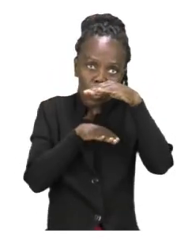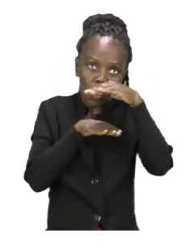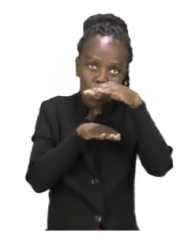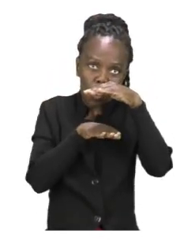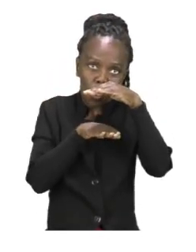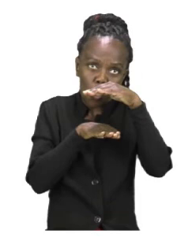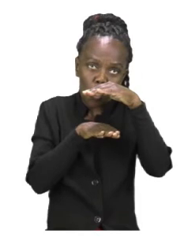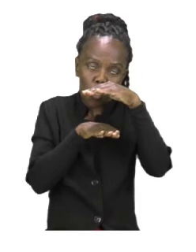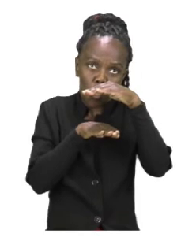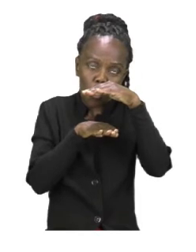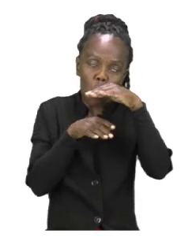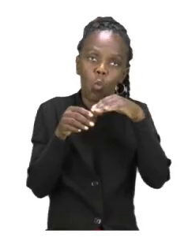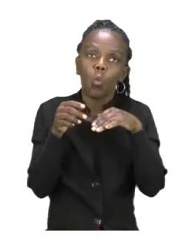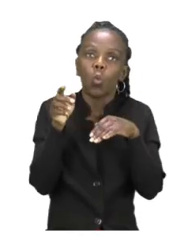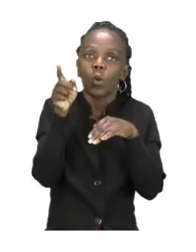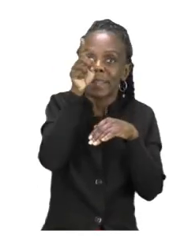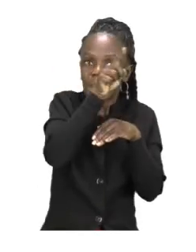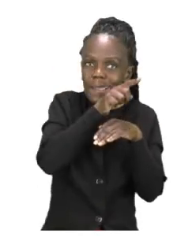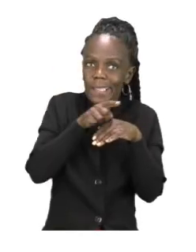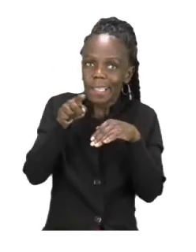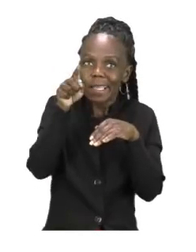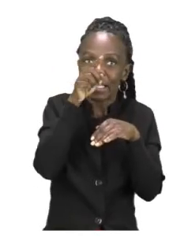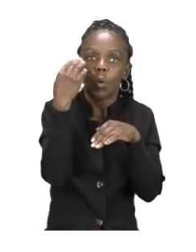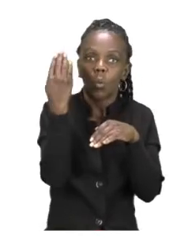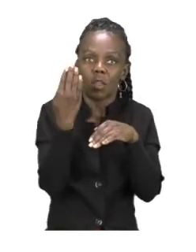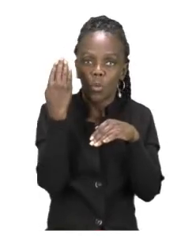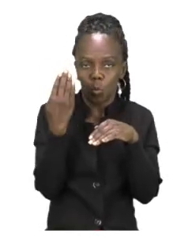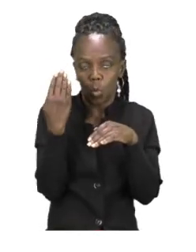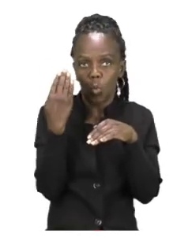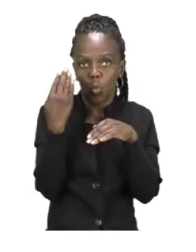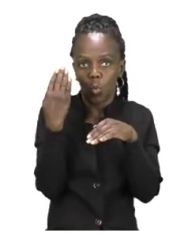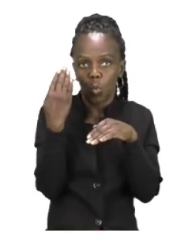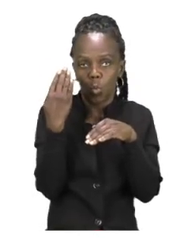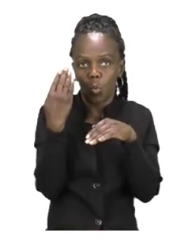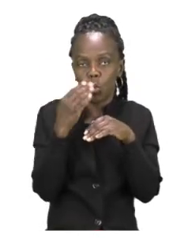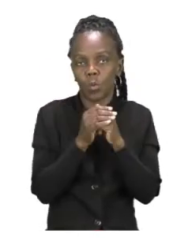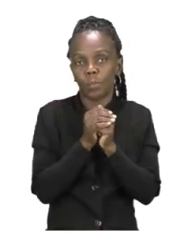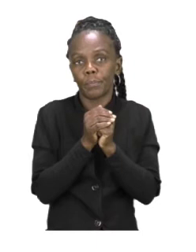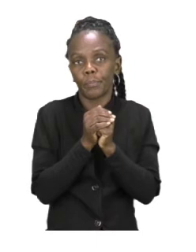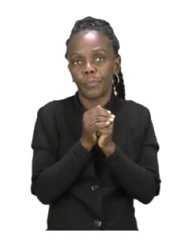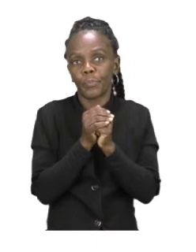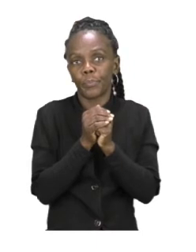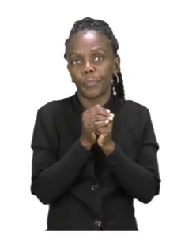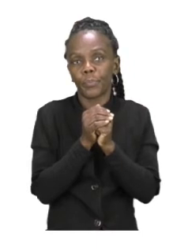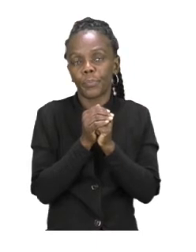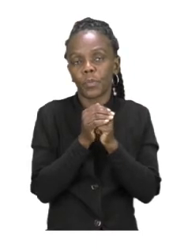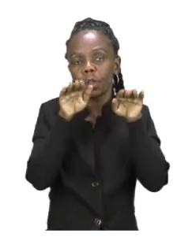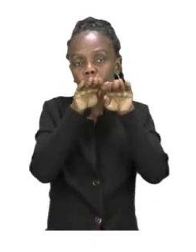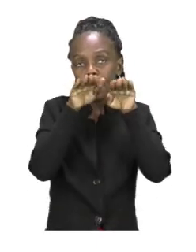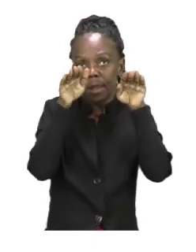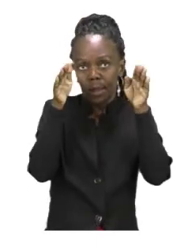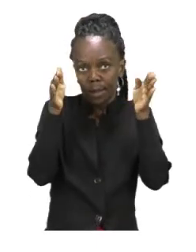the table. So the ones that are above the table, you're going to take your red color